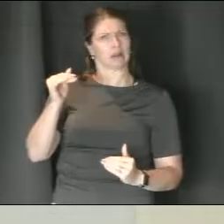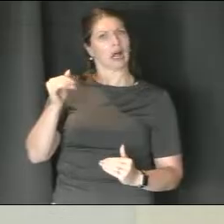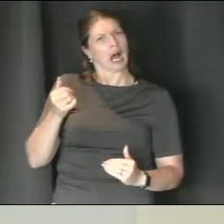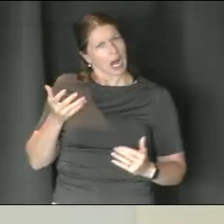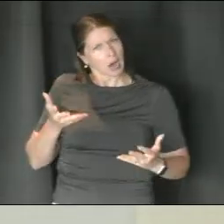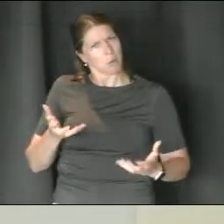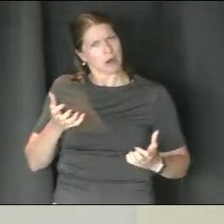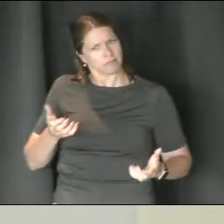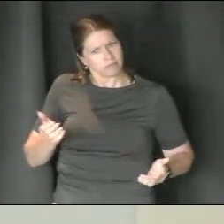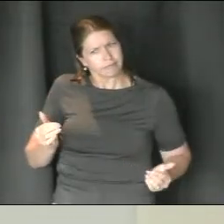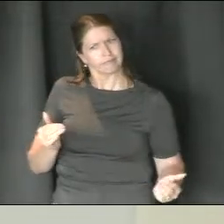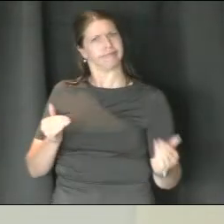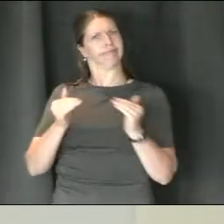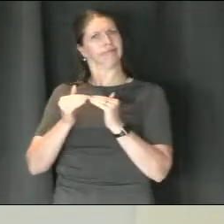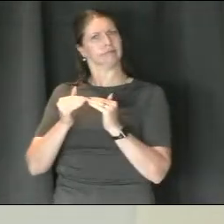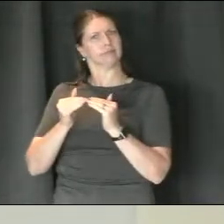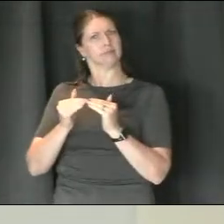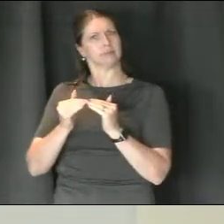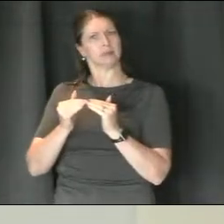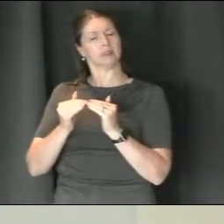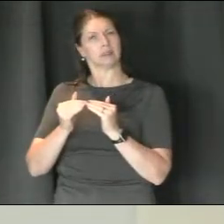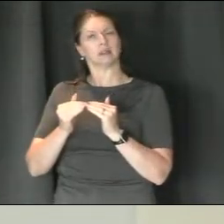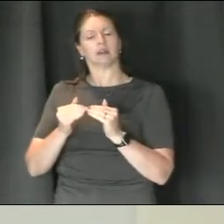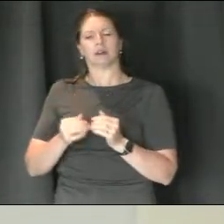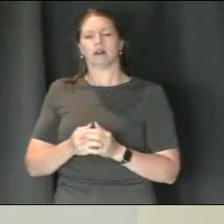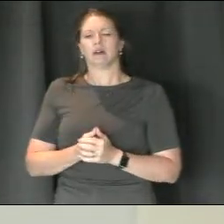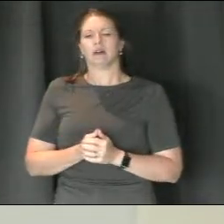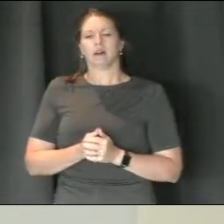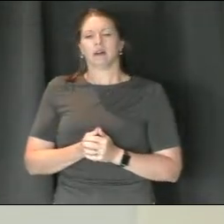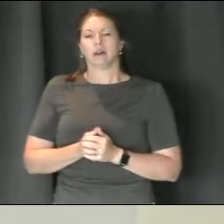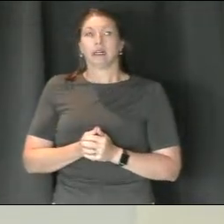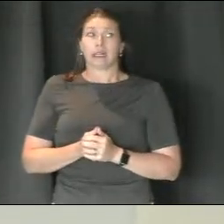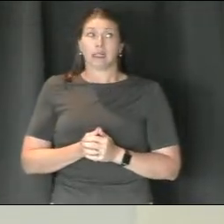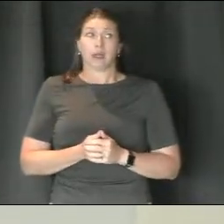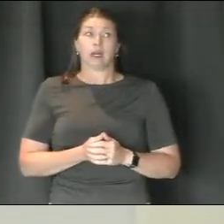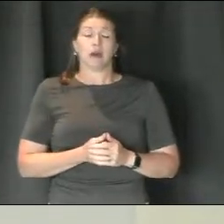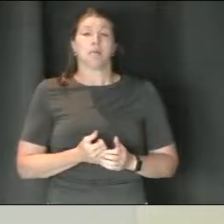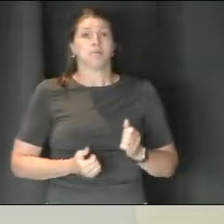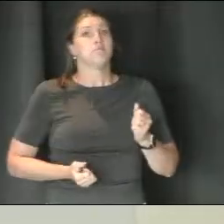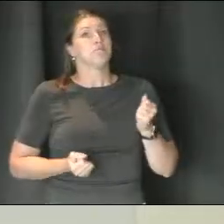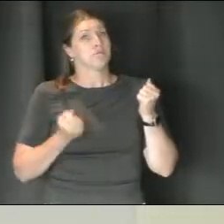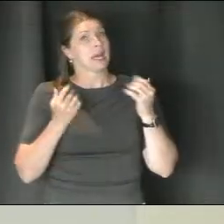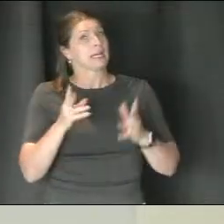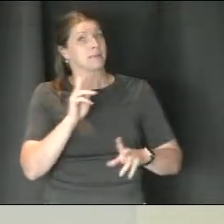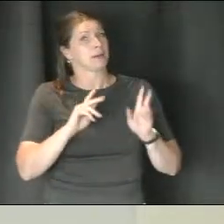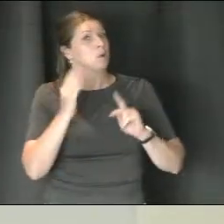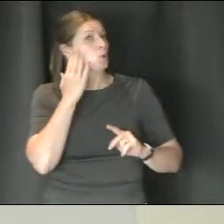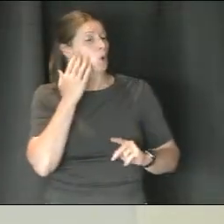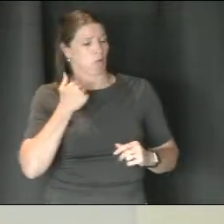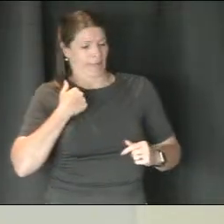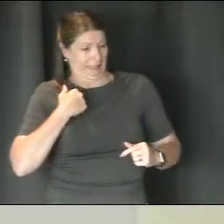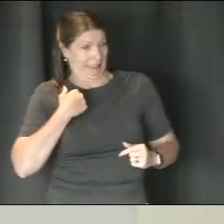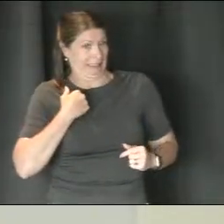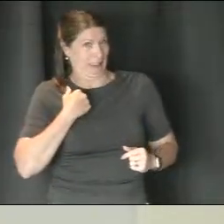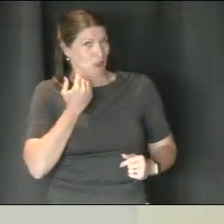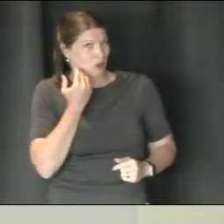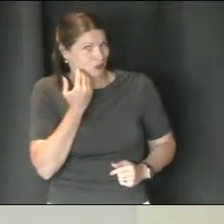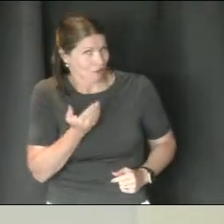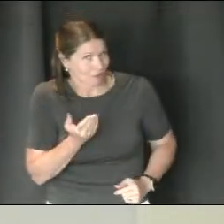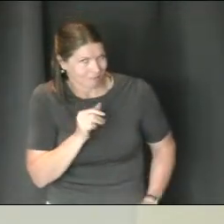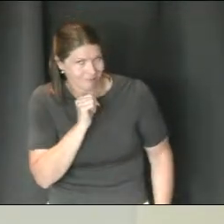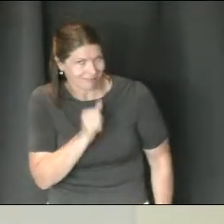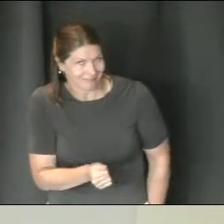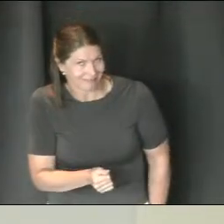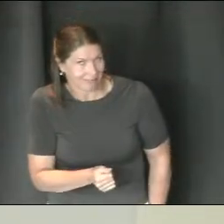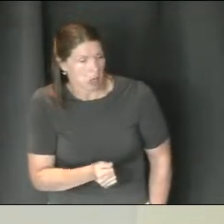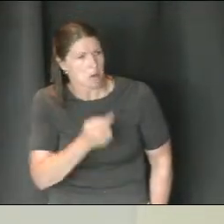help. Also, anyone who knows me knows I'm not shy, and meeting with